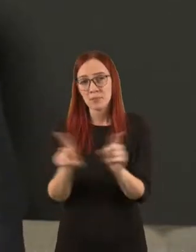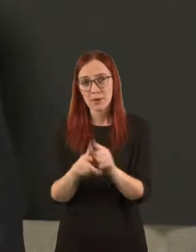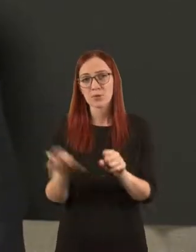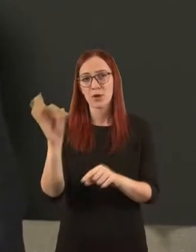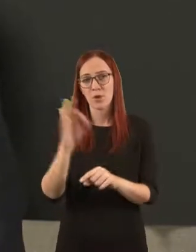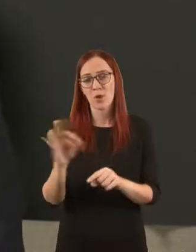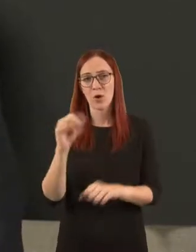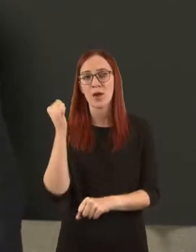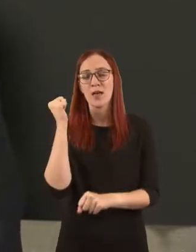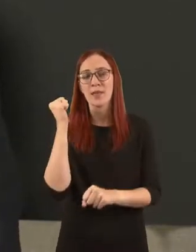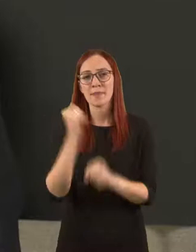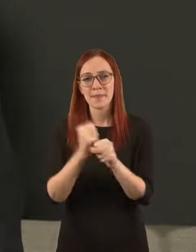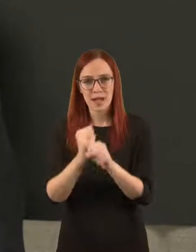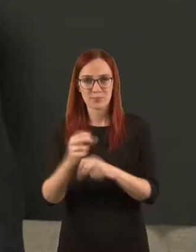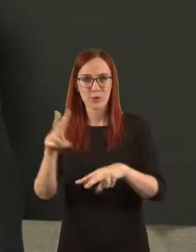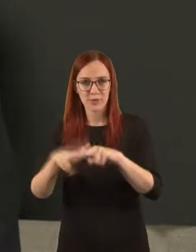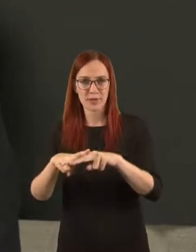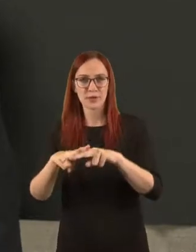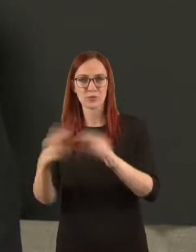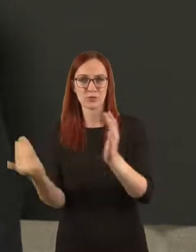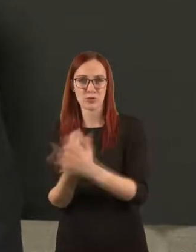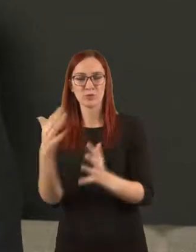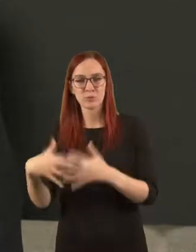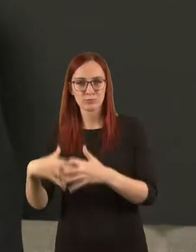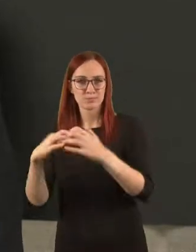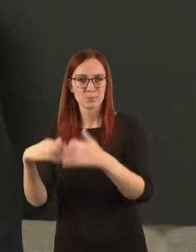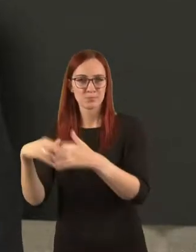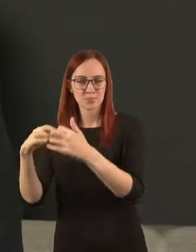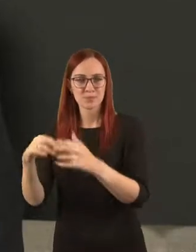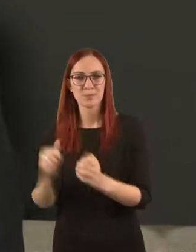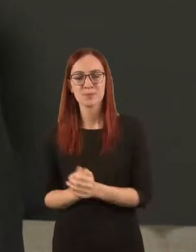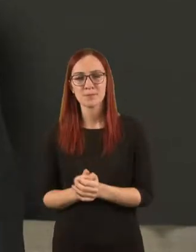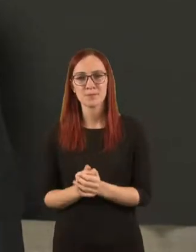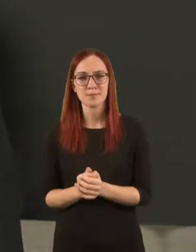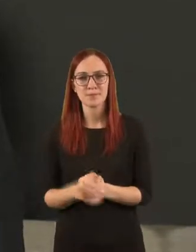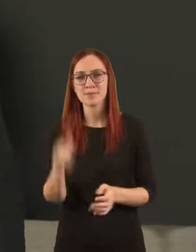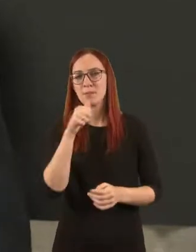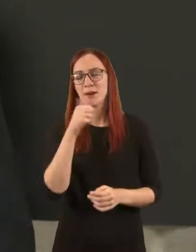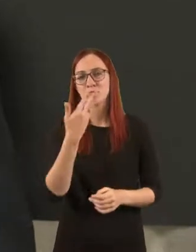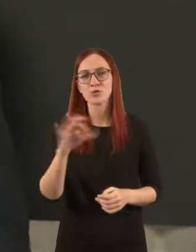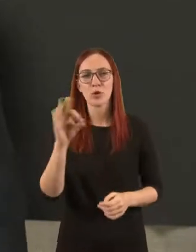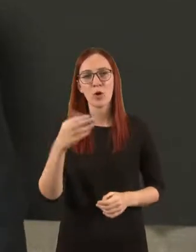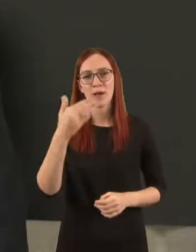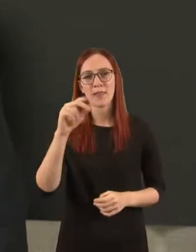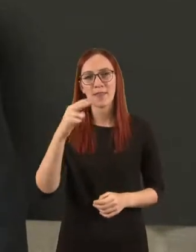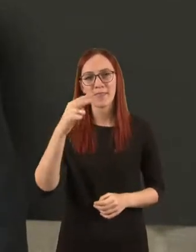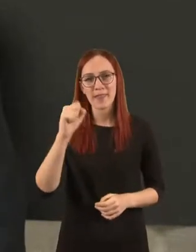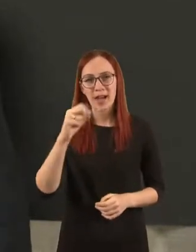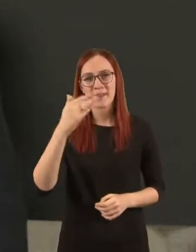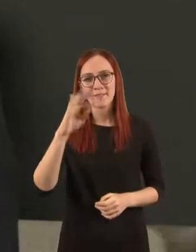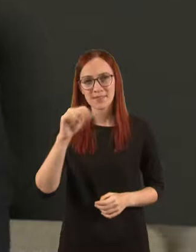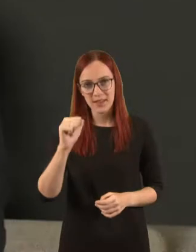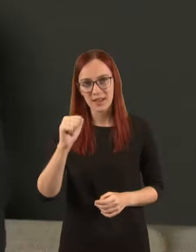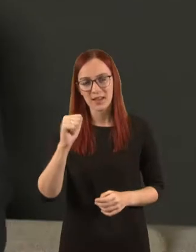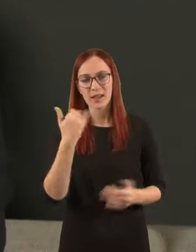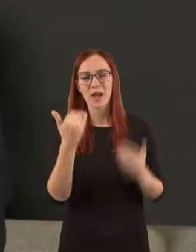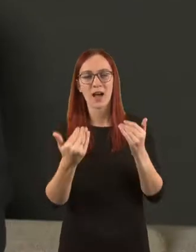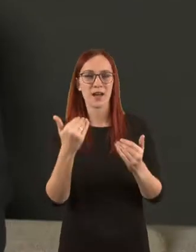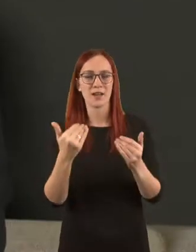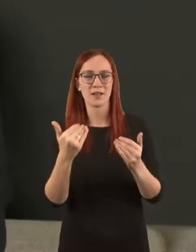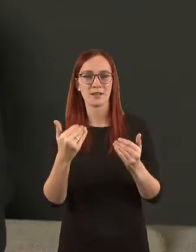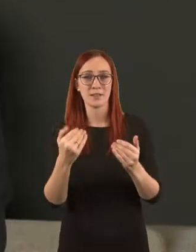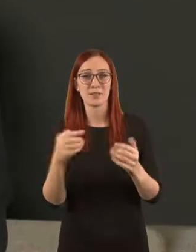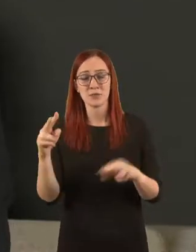also need to think about the job creation strategy. One barrel of oil that is